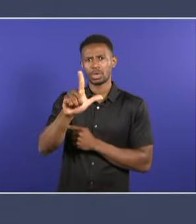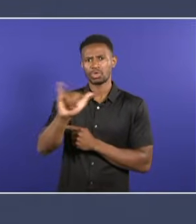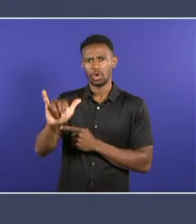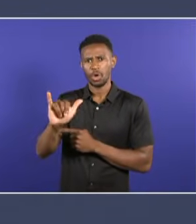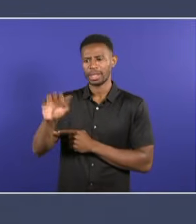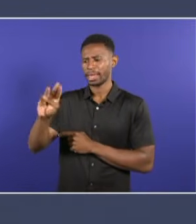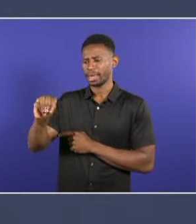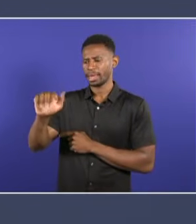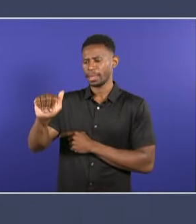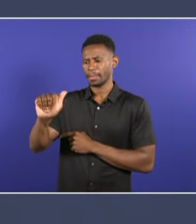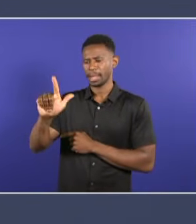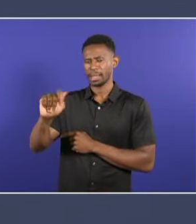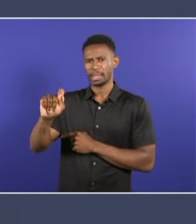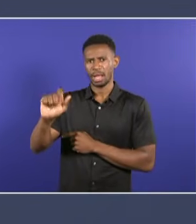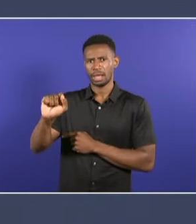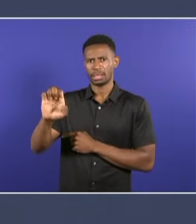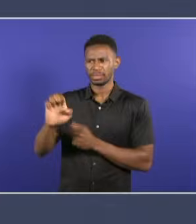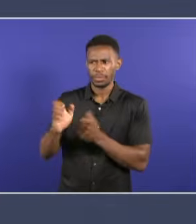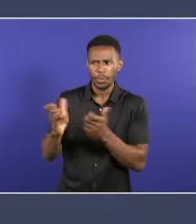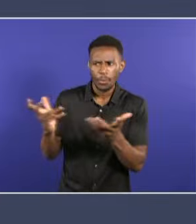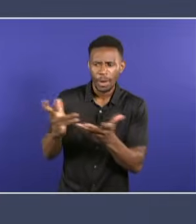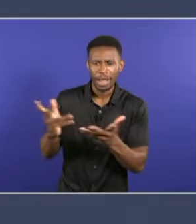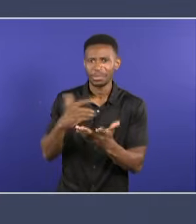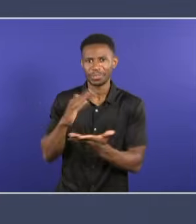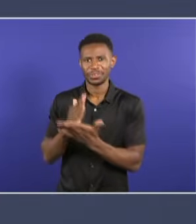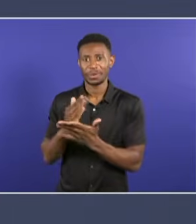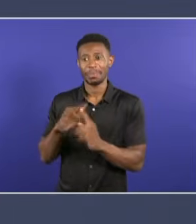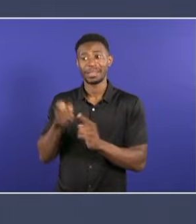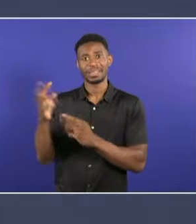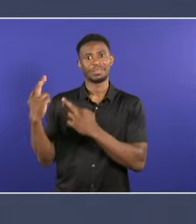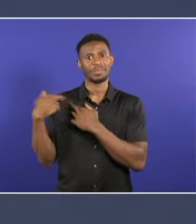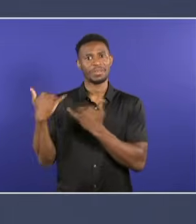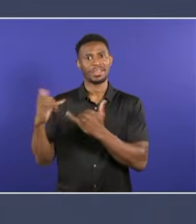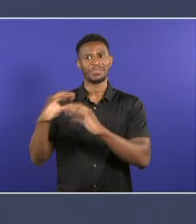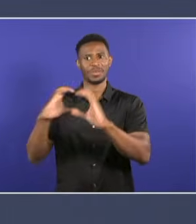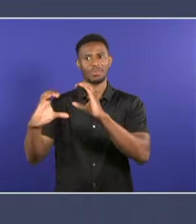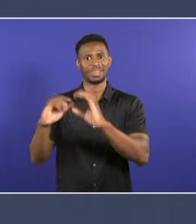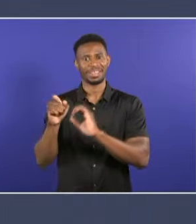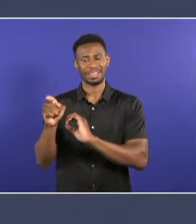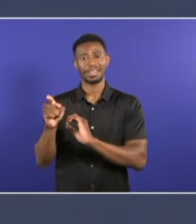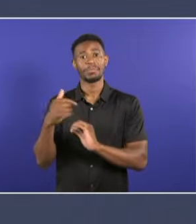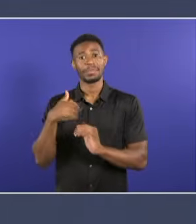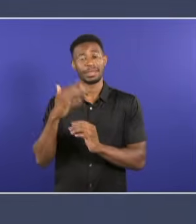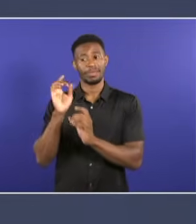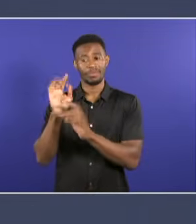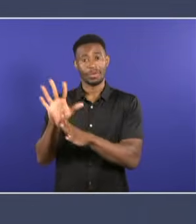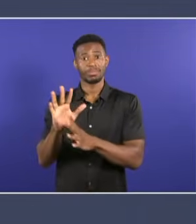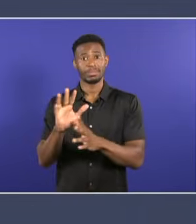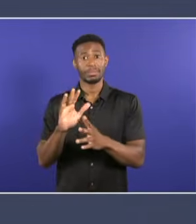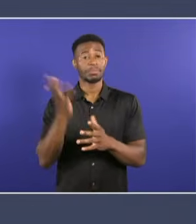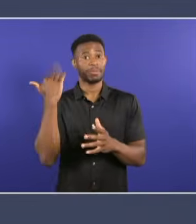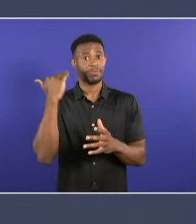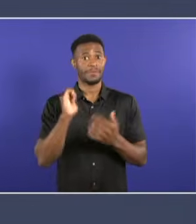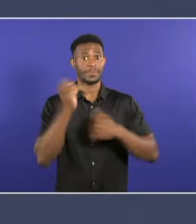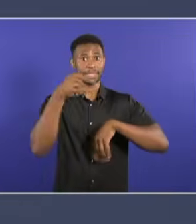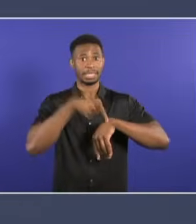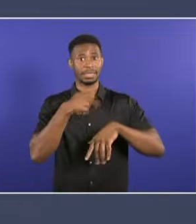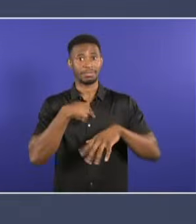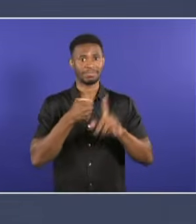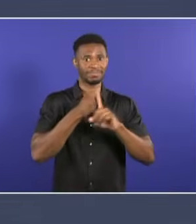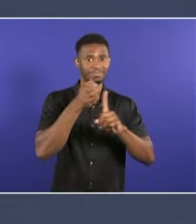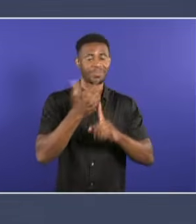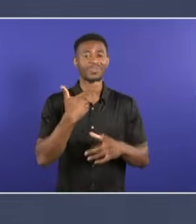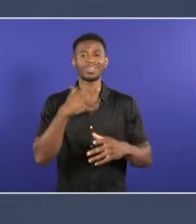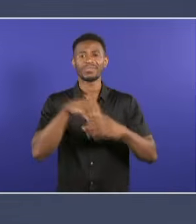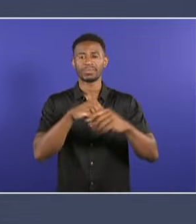of Communications. I've never told him this story, but when I ran for office for the first time, my